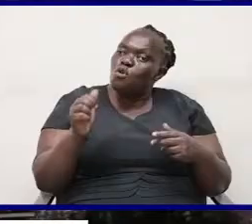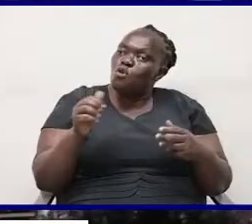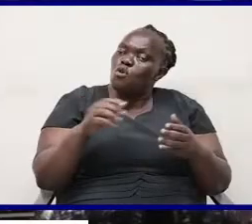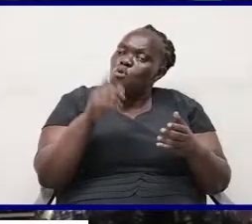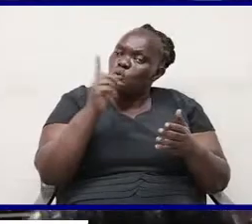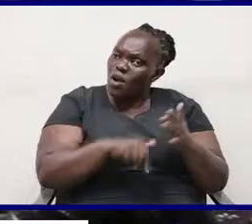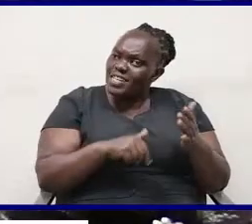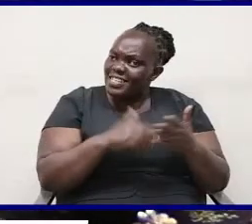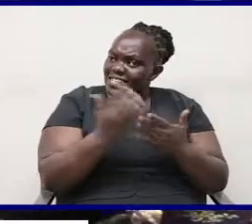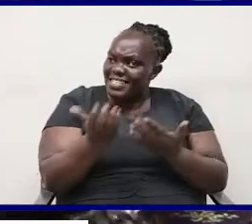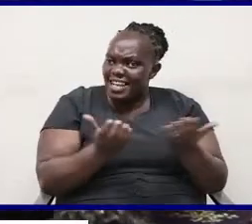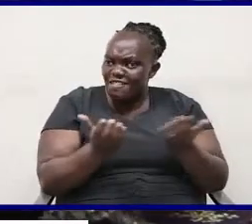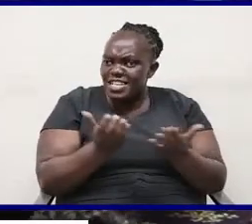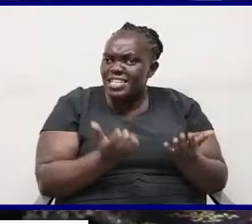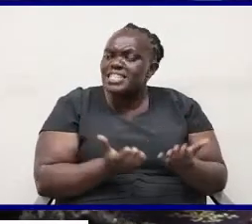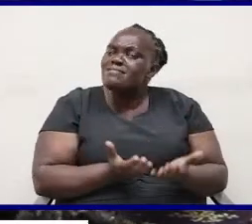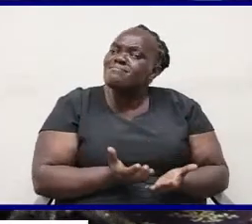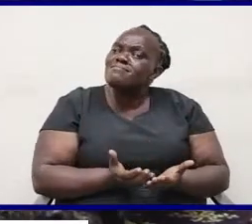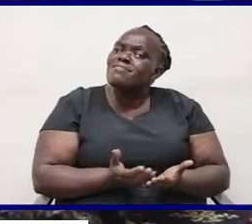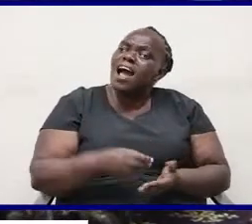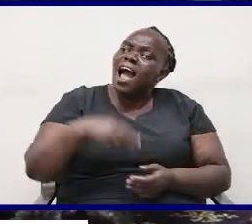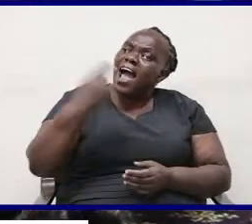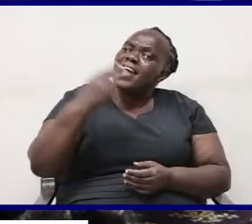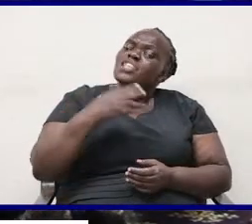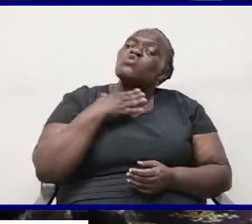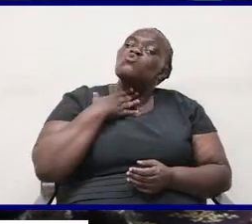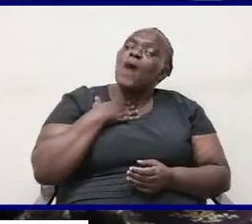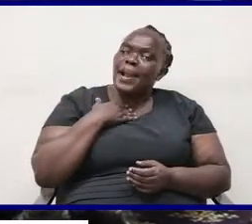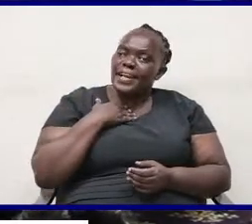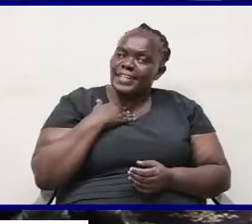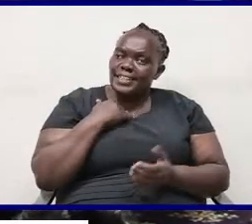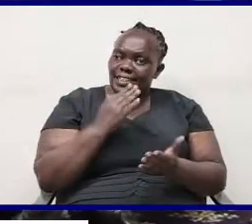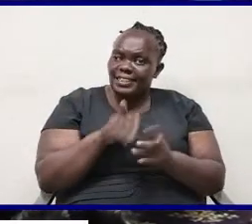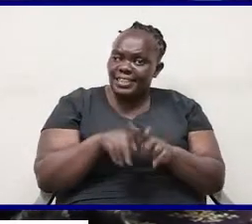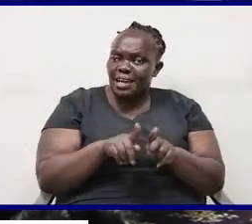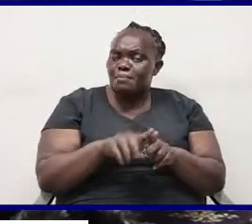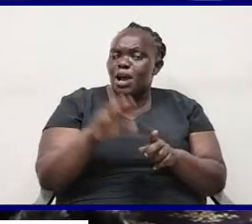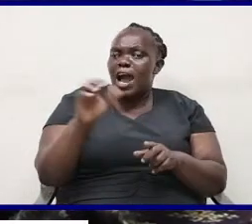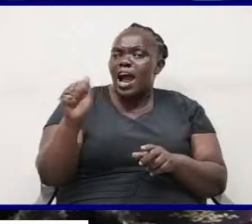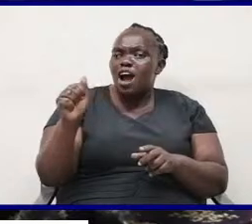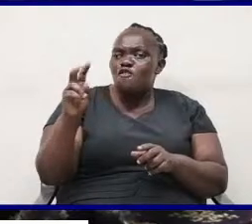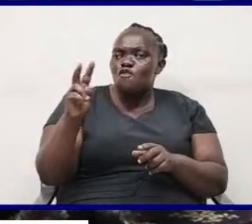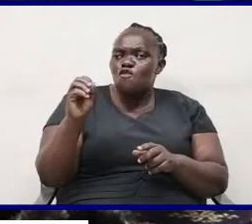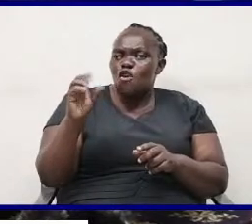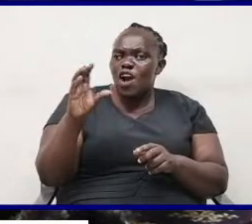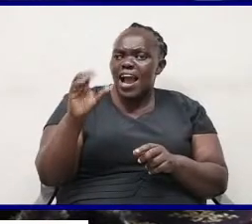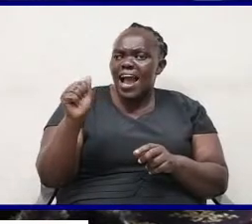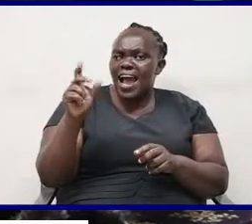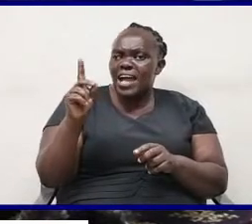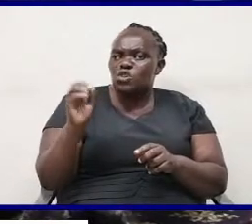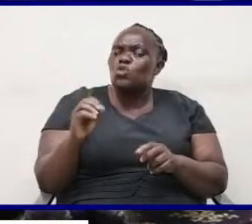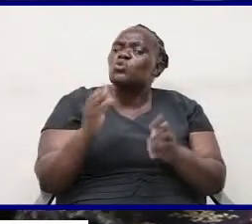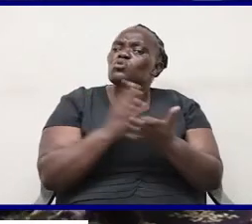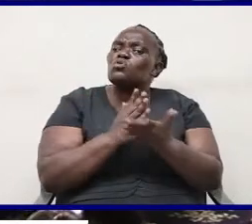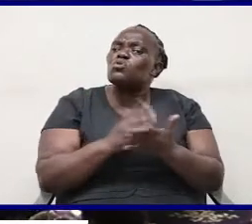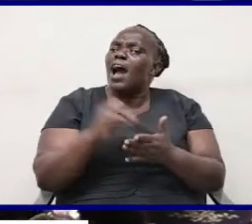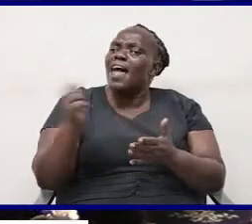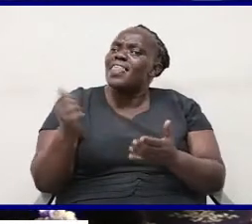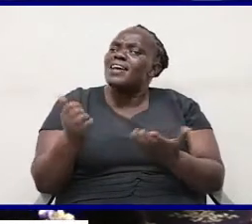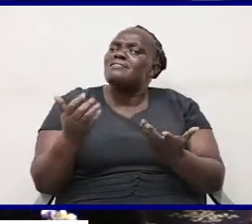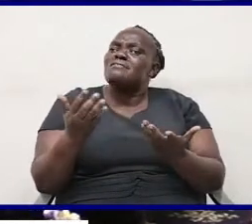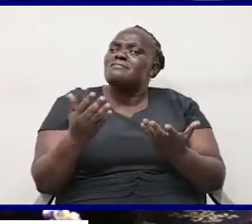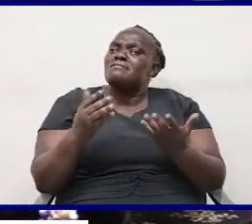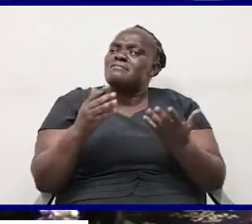what products or services are, highest in demand there? Is it avocado? Is it what is it that we're exporting to the rest of